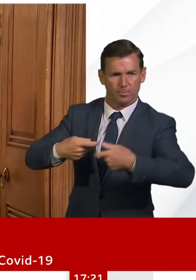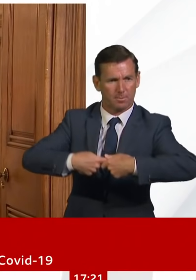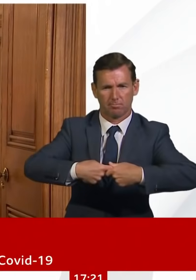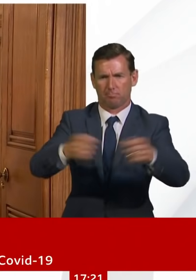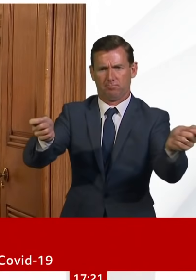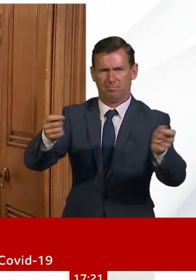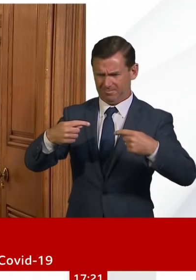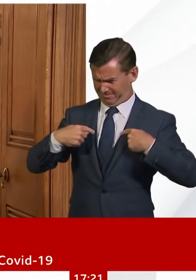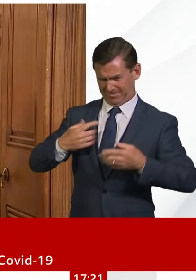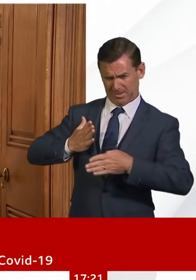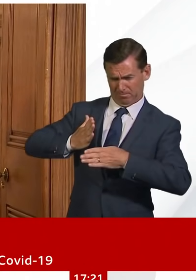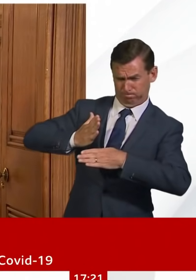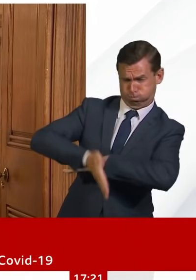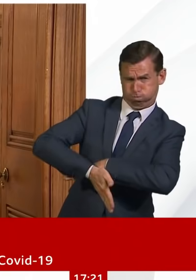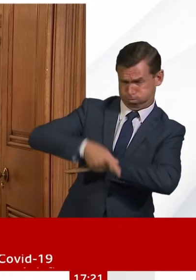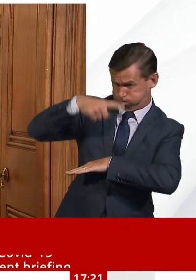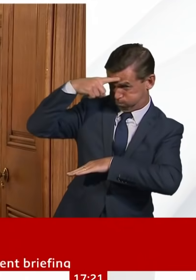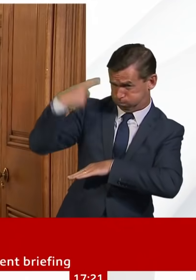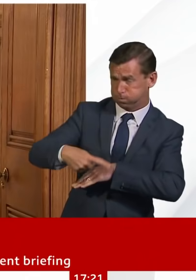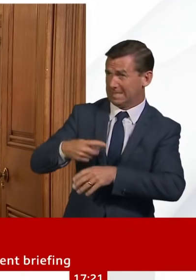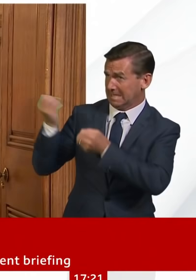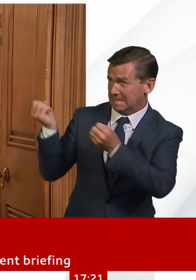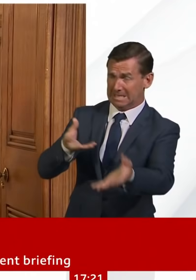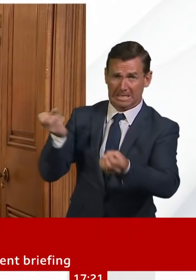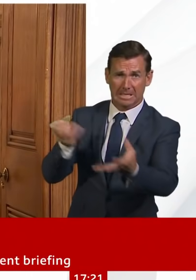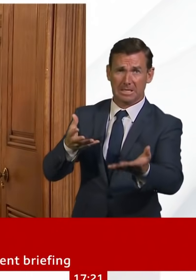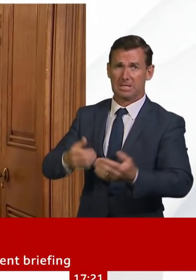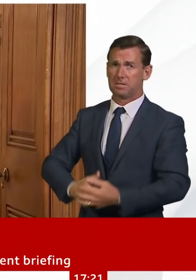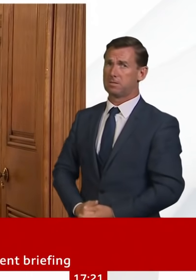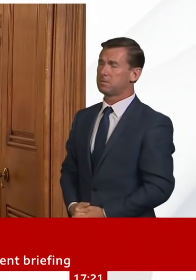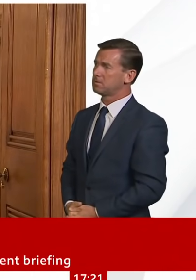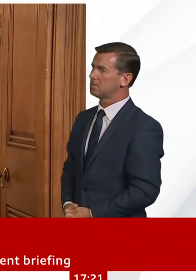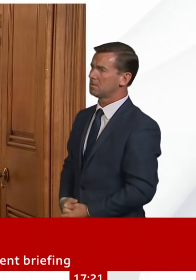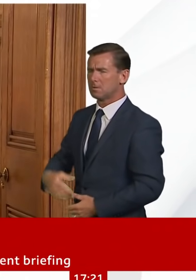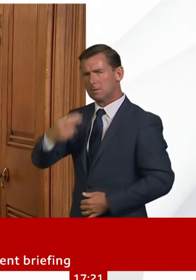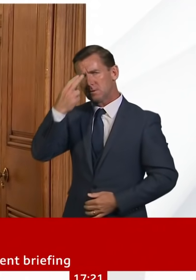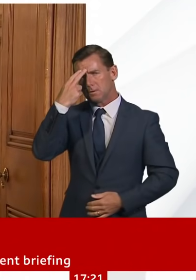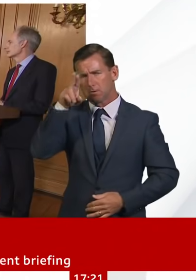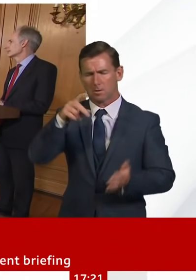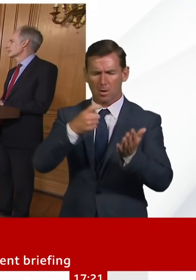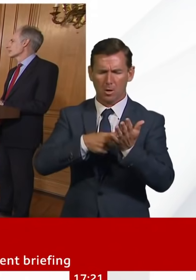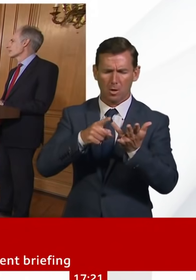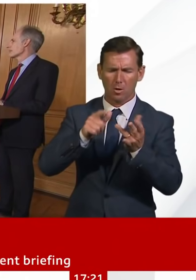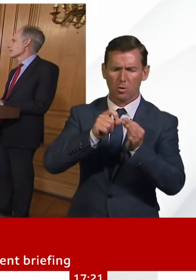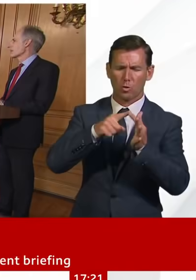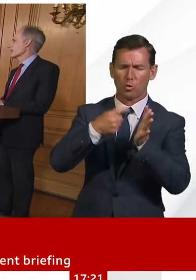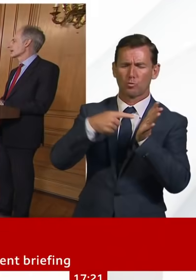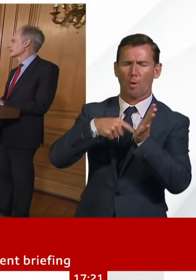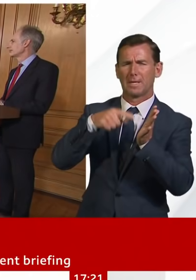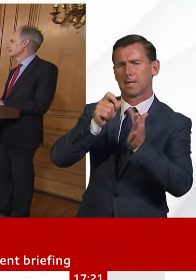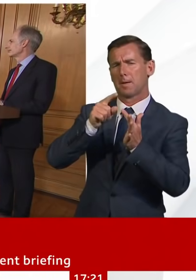And we're doing everything we possibly can to make that happen. Robert Peston, ITV.